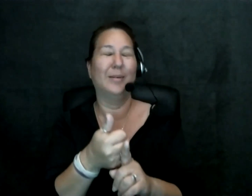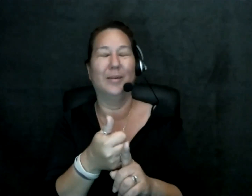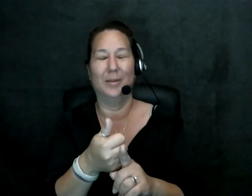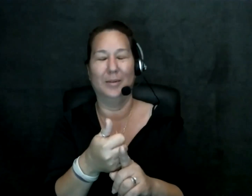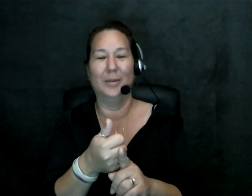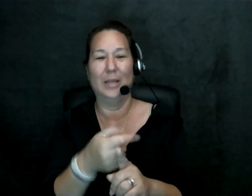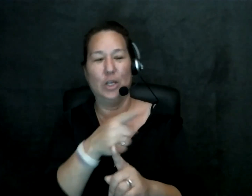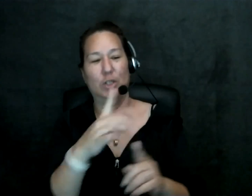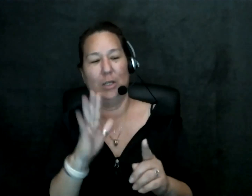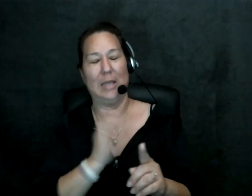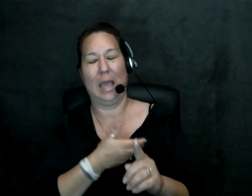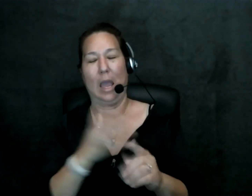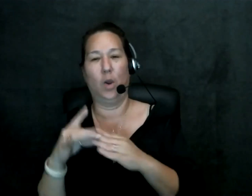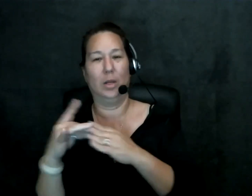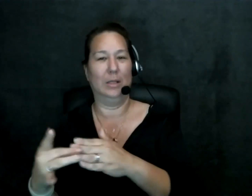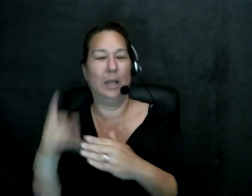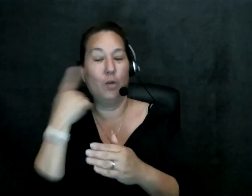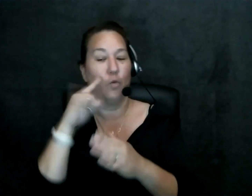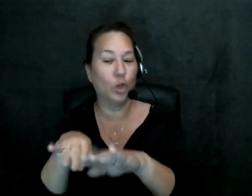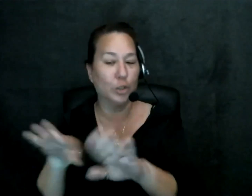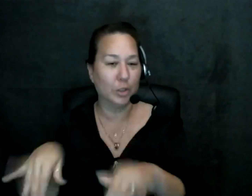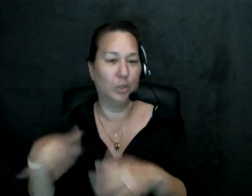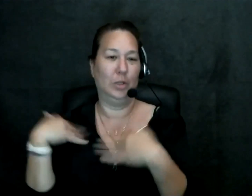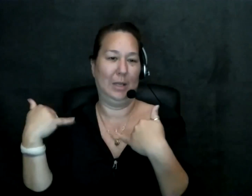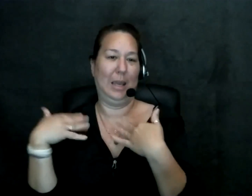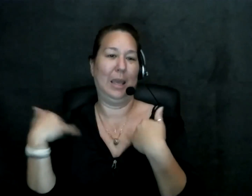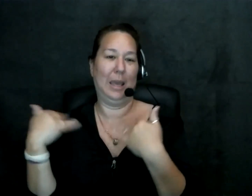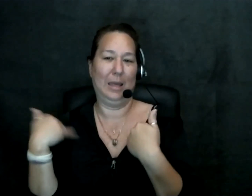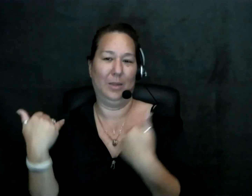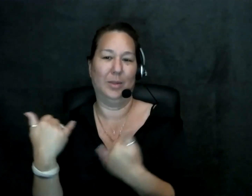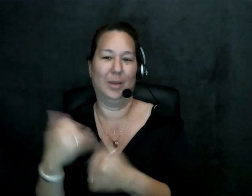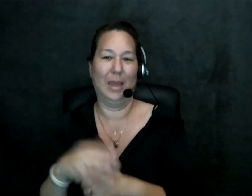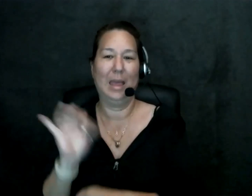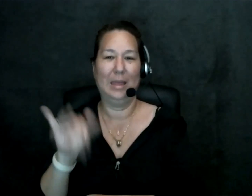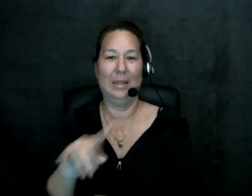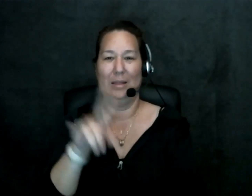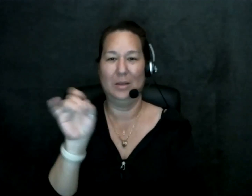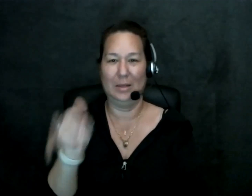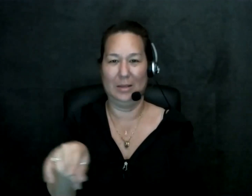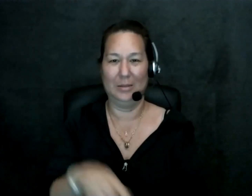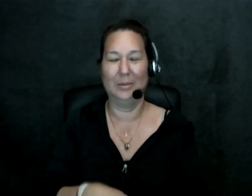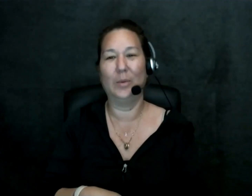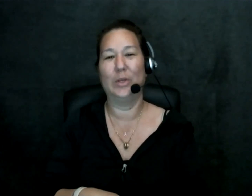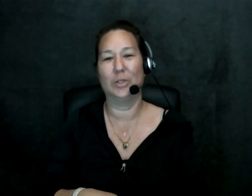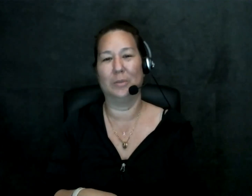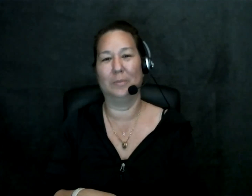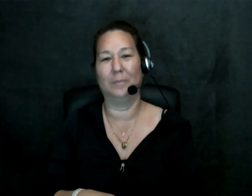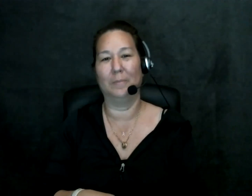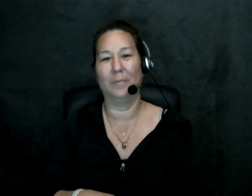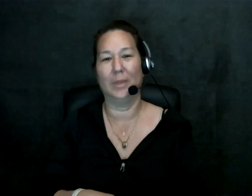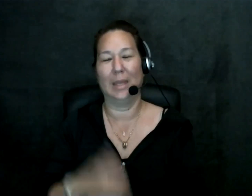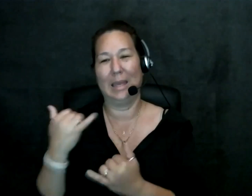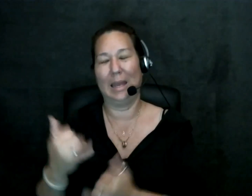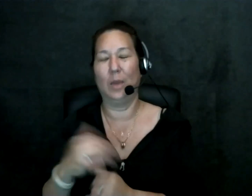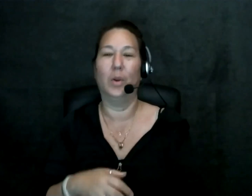been our lead for children and youth in congregate settings. That was a question that I'm answering live. I'm